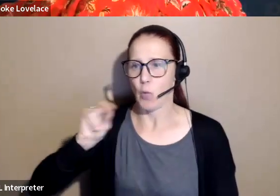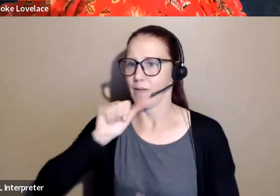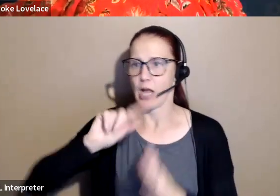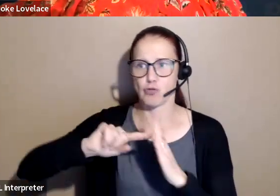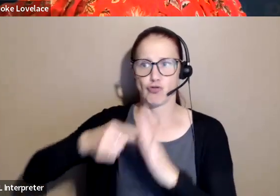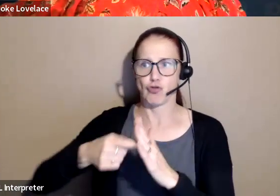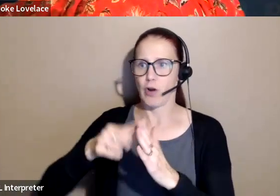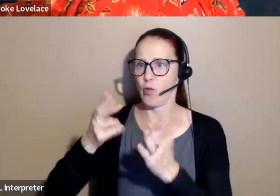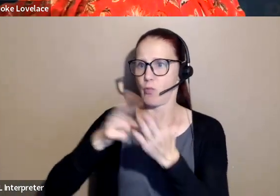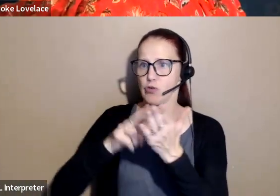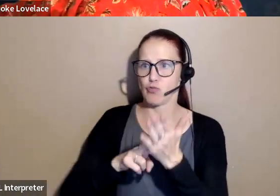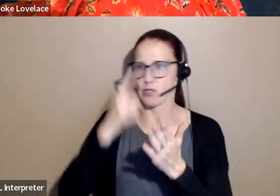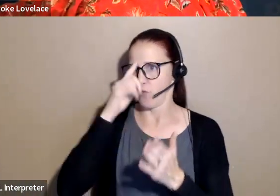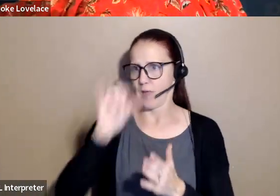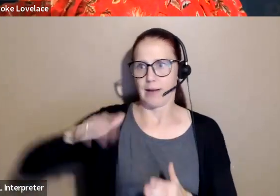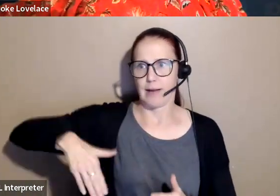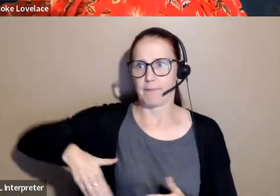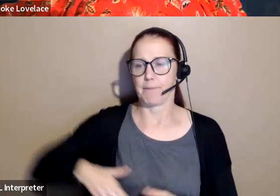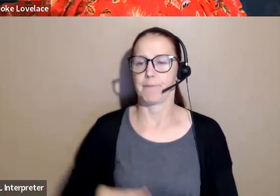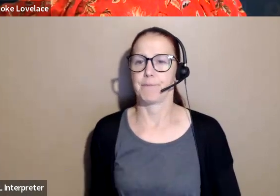the registration yet for that.